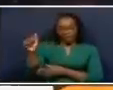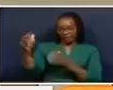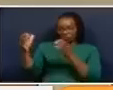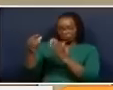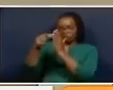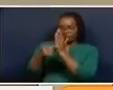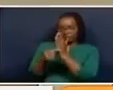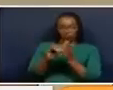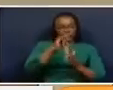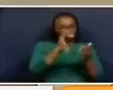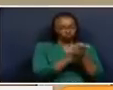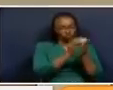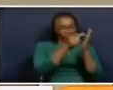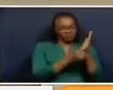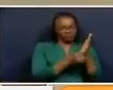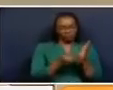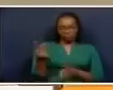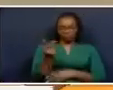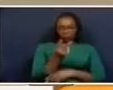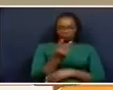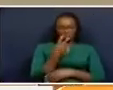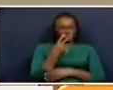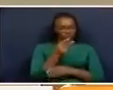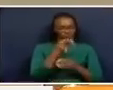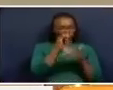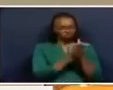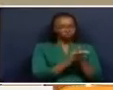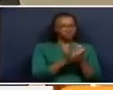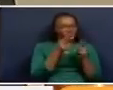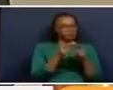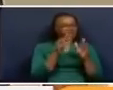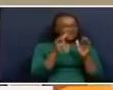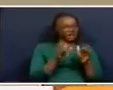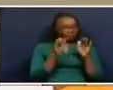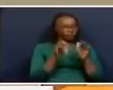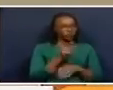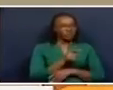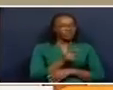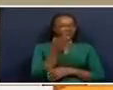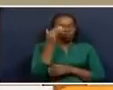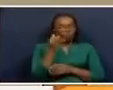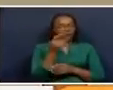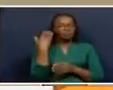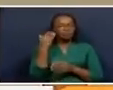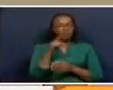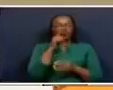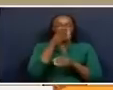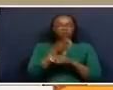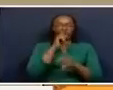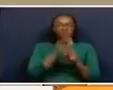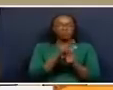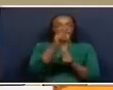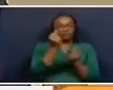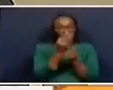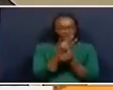you recognize that Jubilee's manifesto is very cautious. And you know why? Mm. Because they overpromised in 2013. And I think